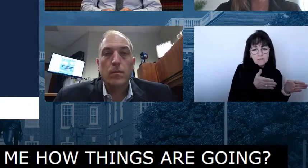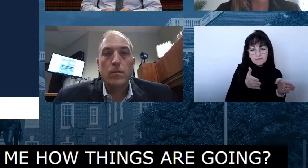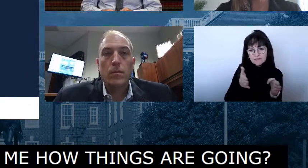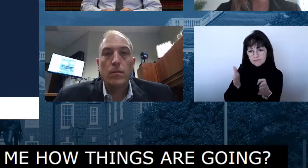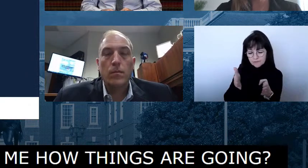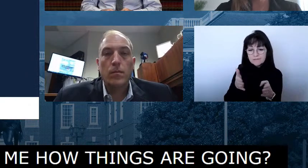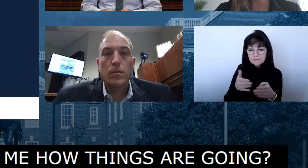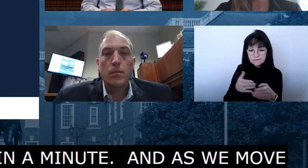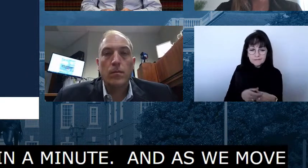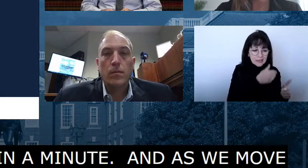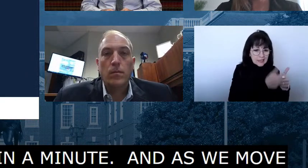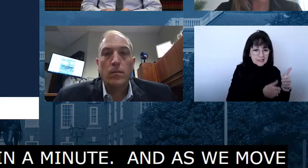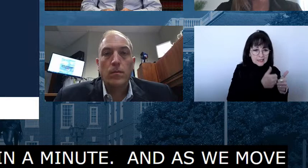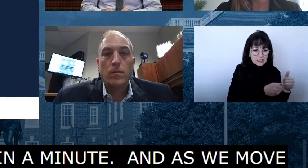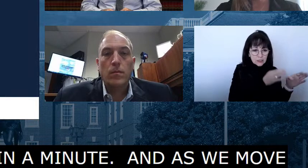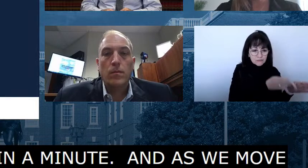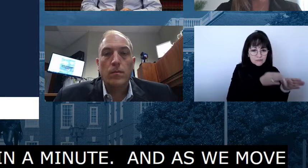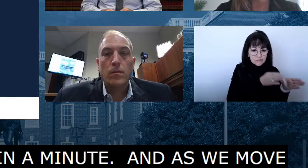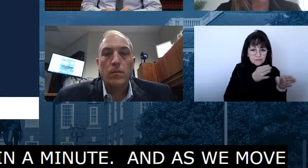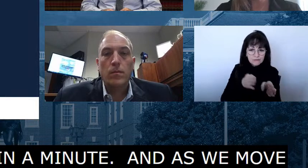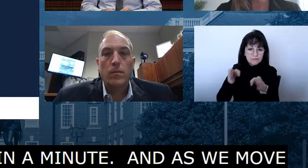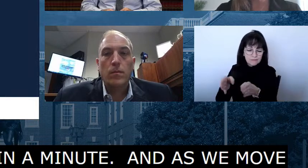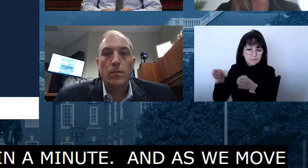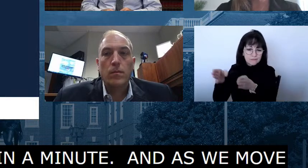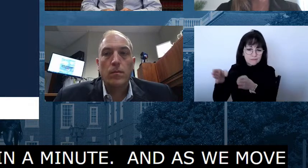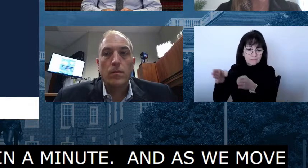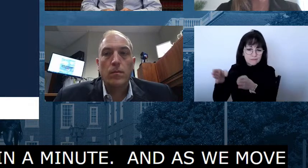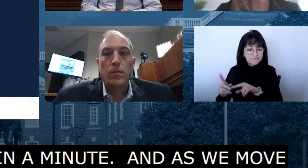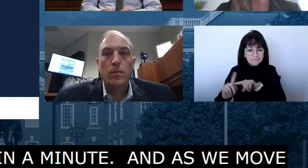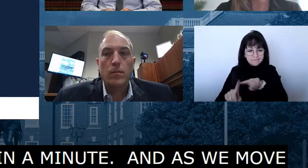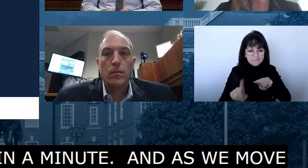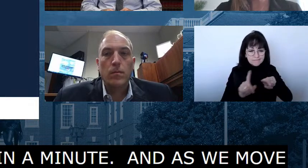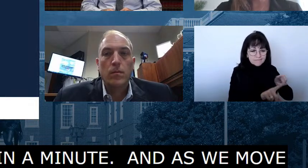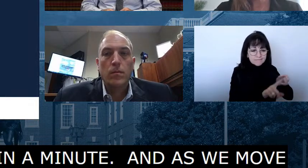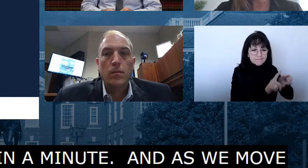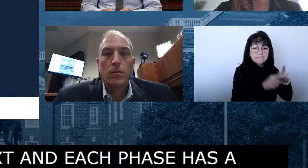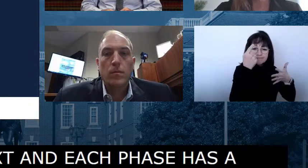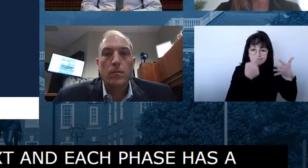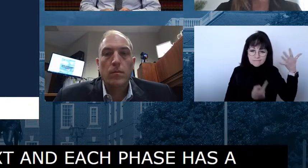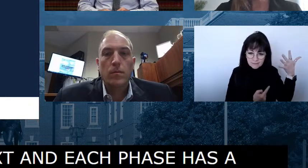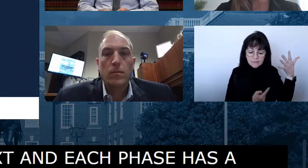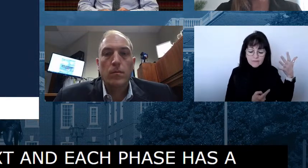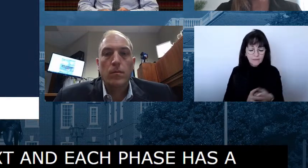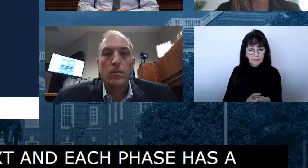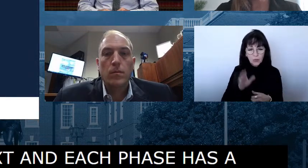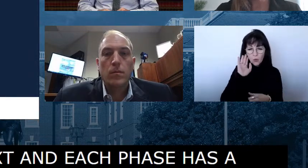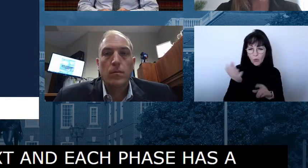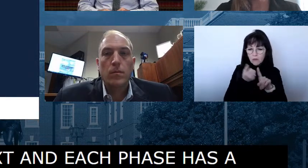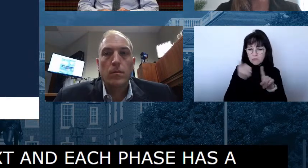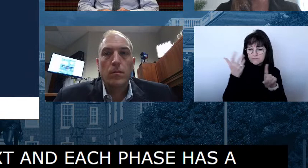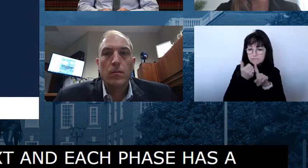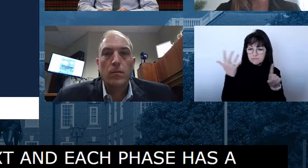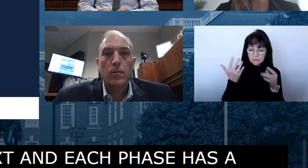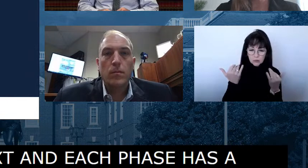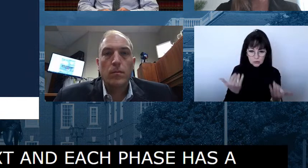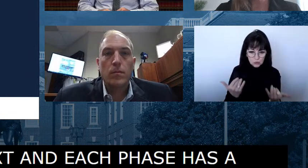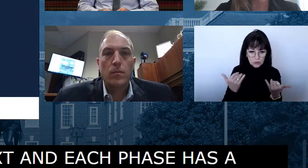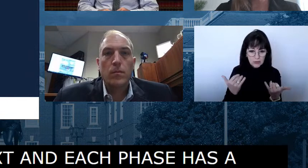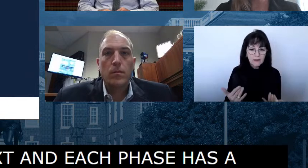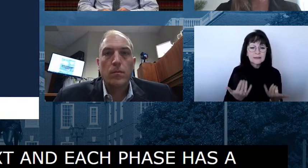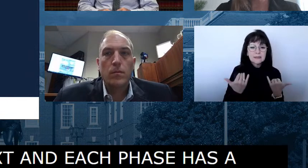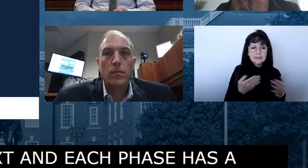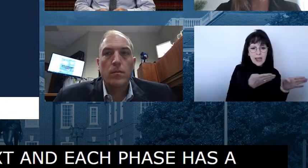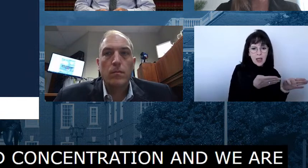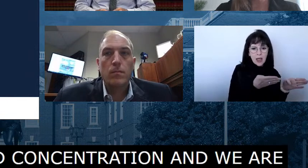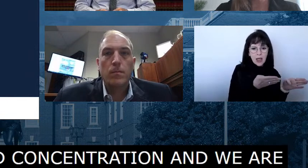and concentration, and we'll talk a little bit about that today as we kind of move, I think, into a new phase. We'll talk about that driven